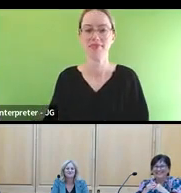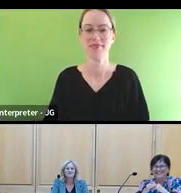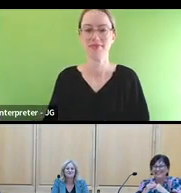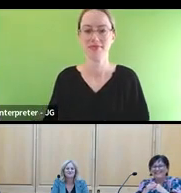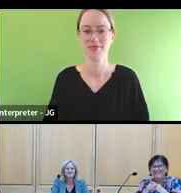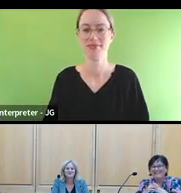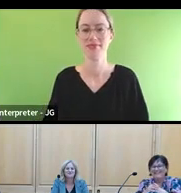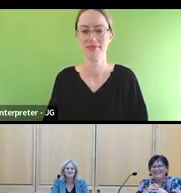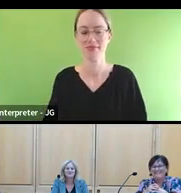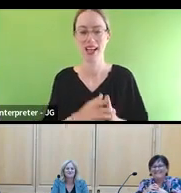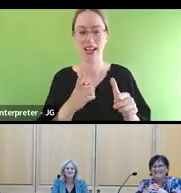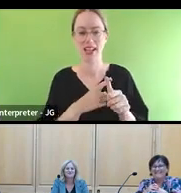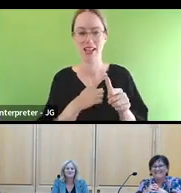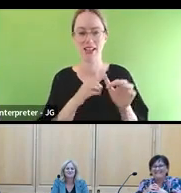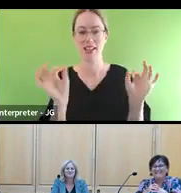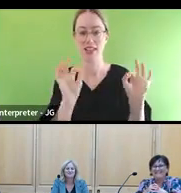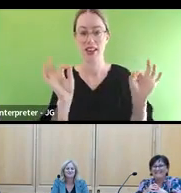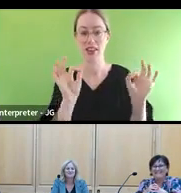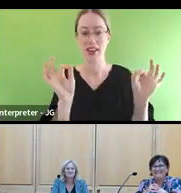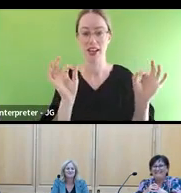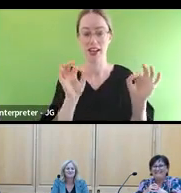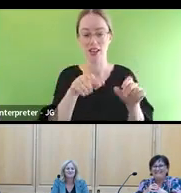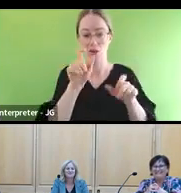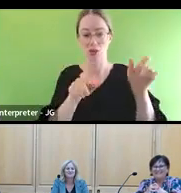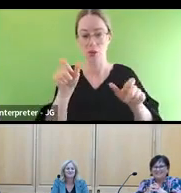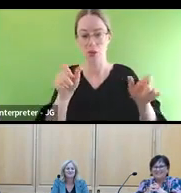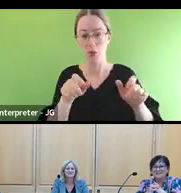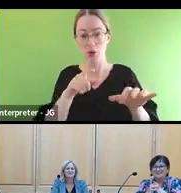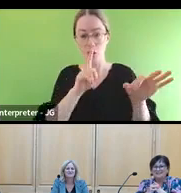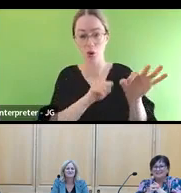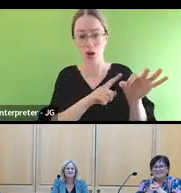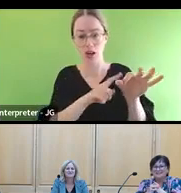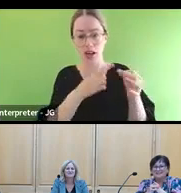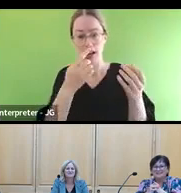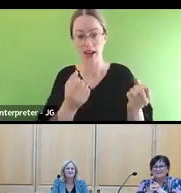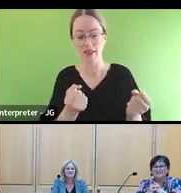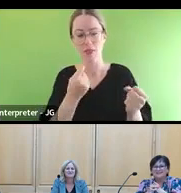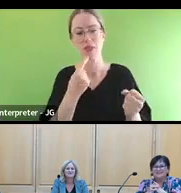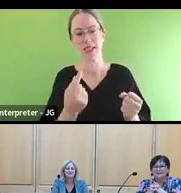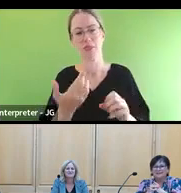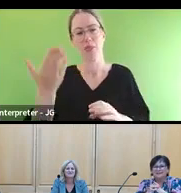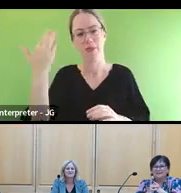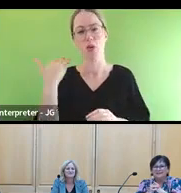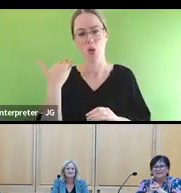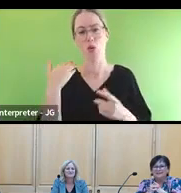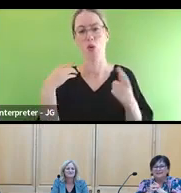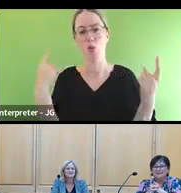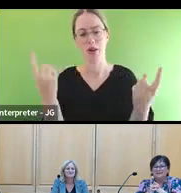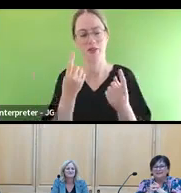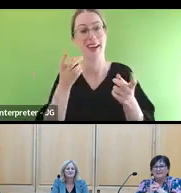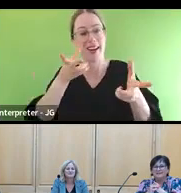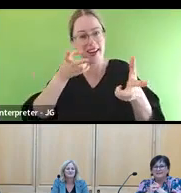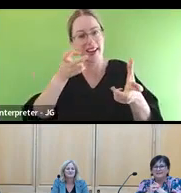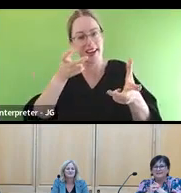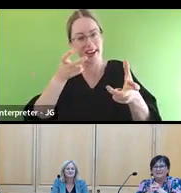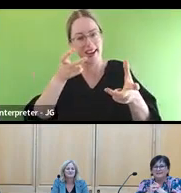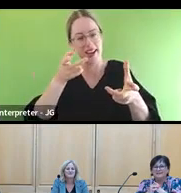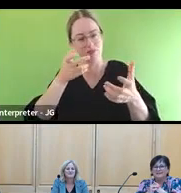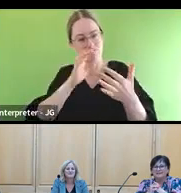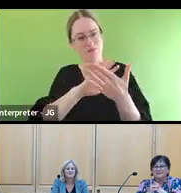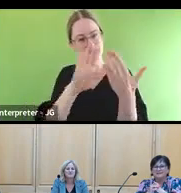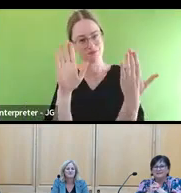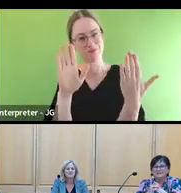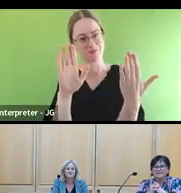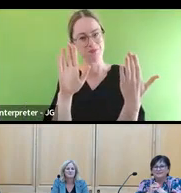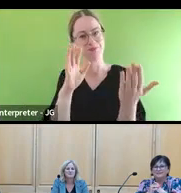I see there are no more questions from members, Dot, but as I've said before, we hear what you've said, and we